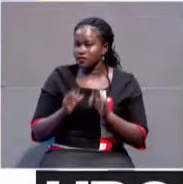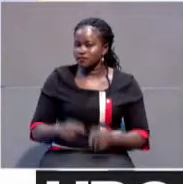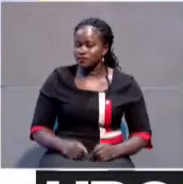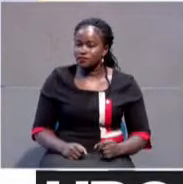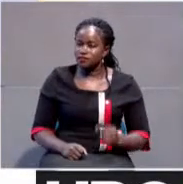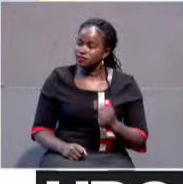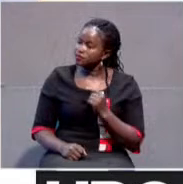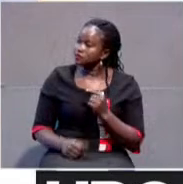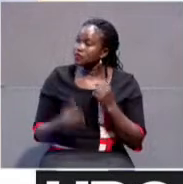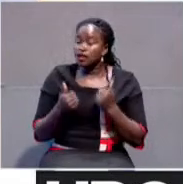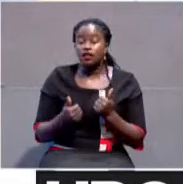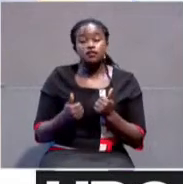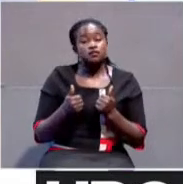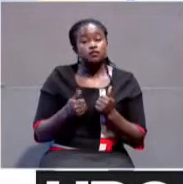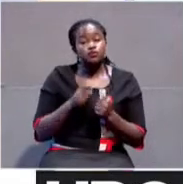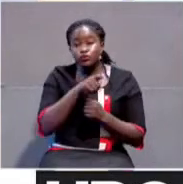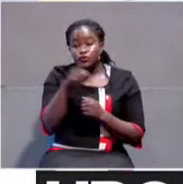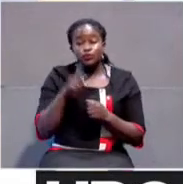sit here